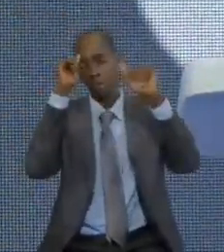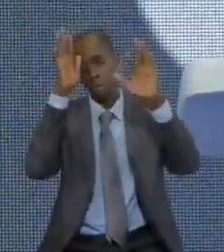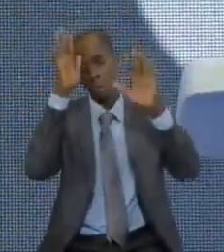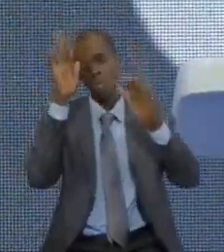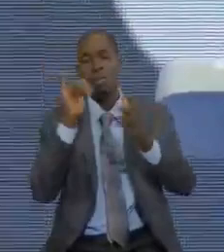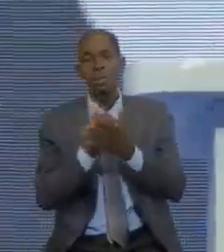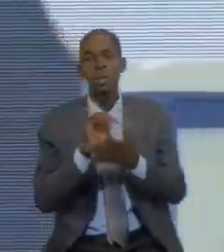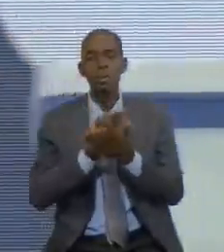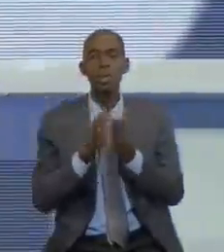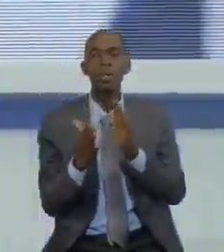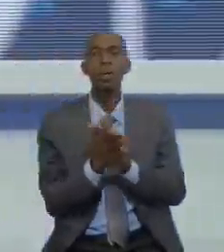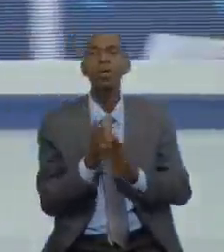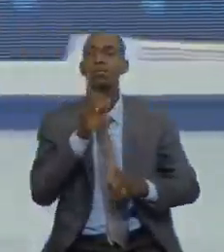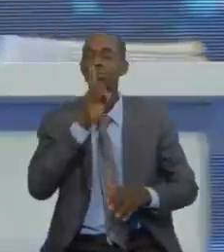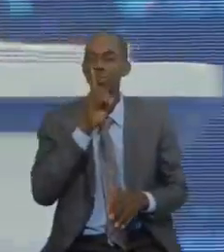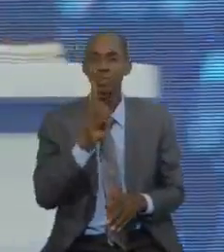real.